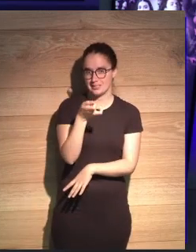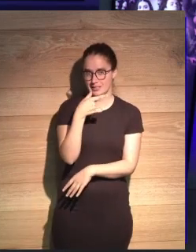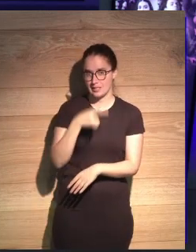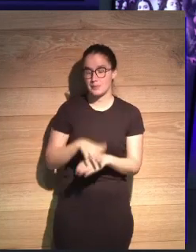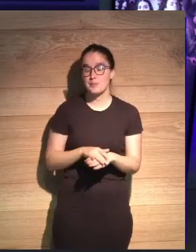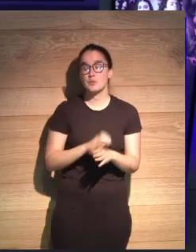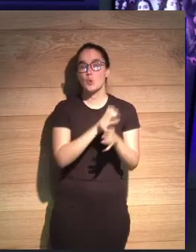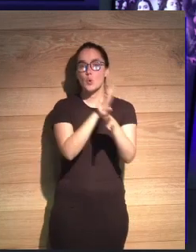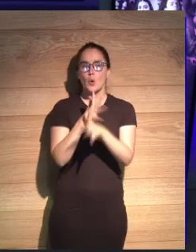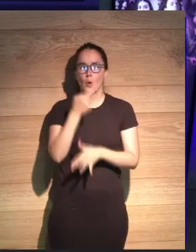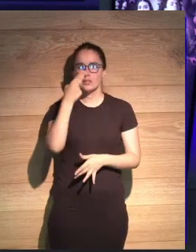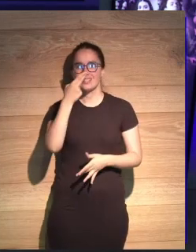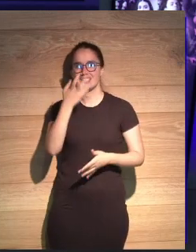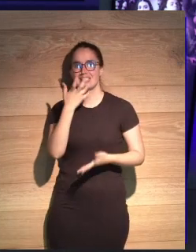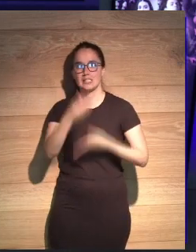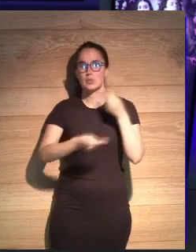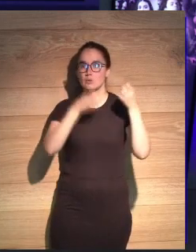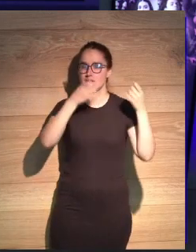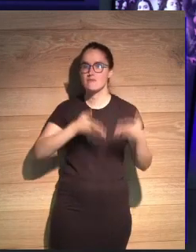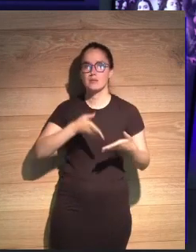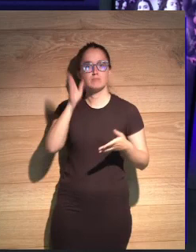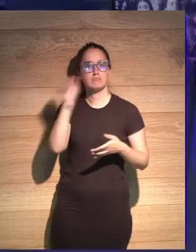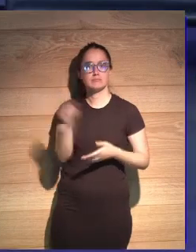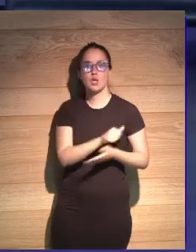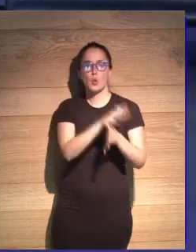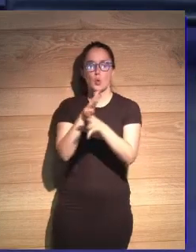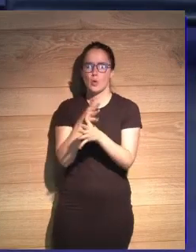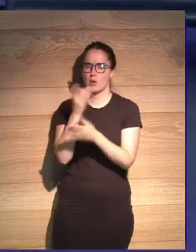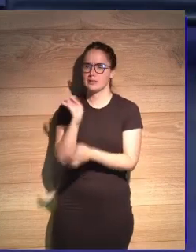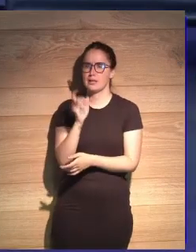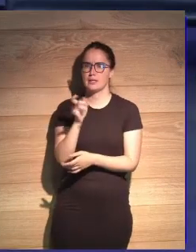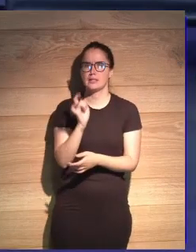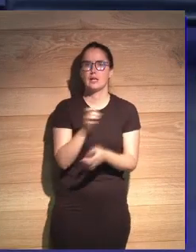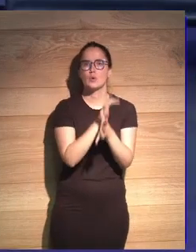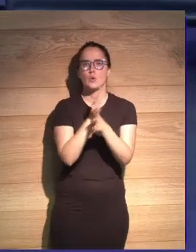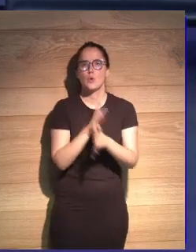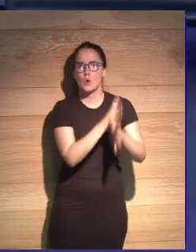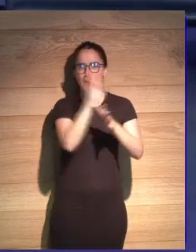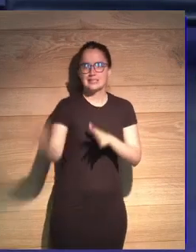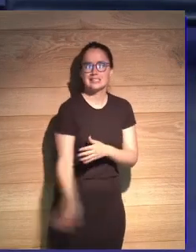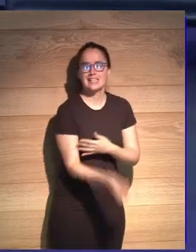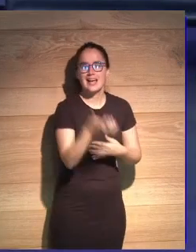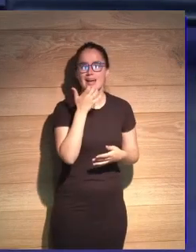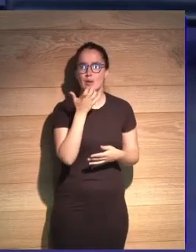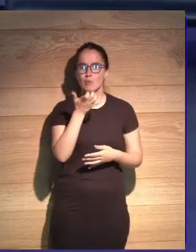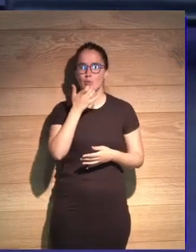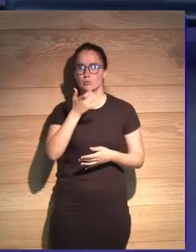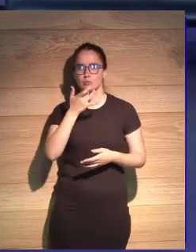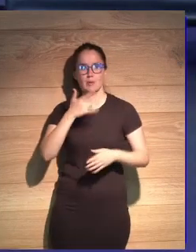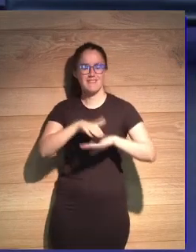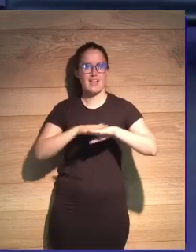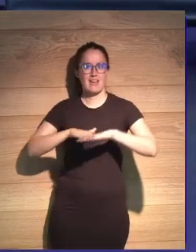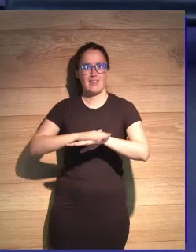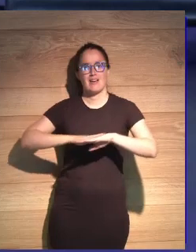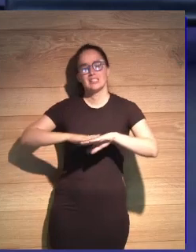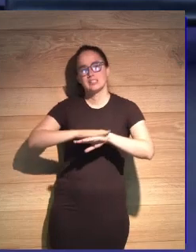the efficacy of treatments and drugs. Gamification can be very useful. We have heard a lot about